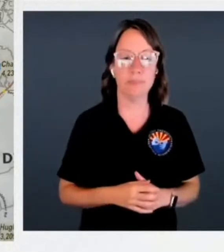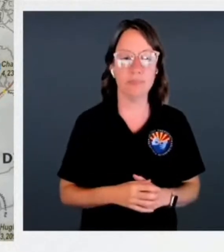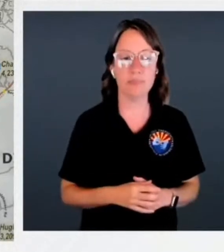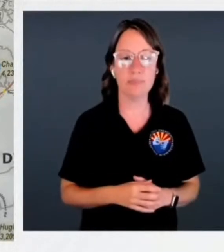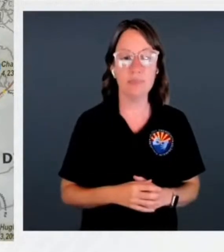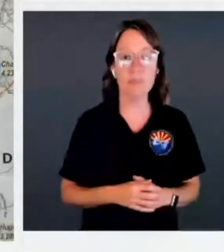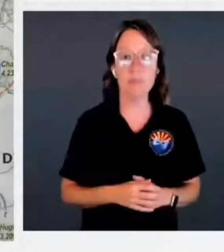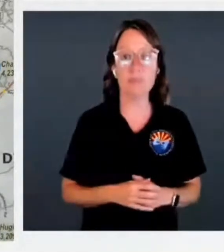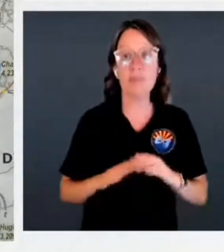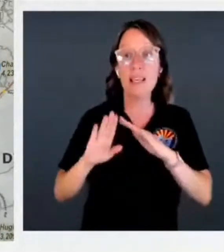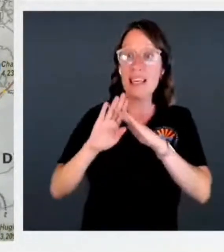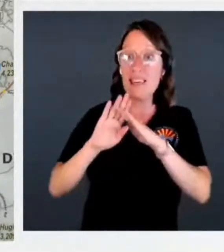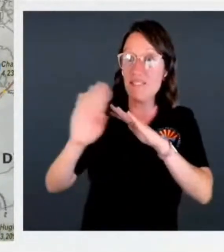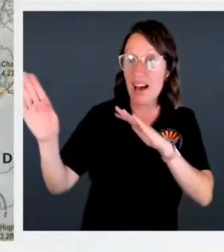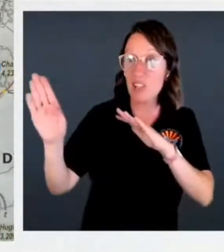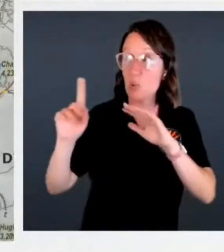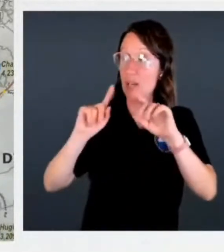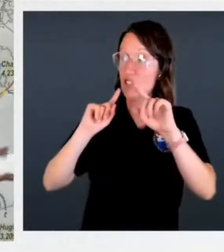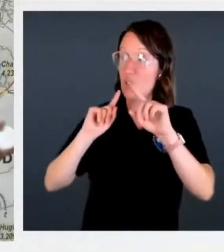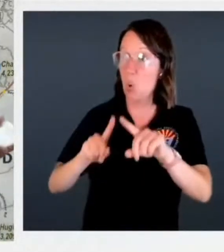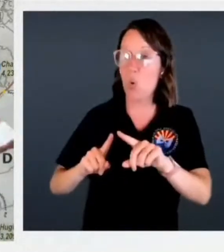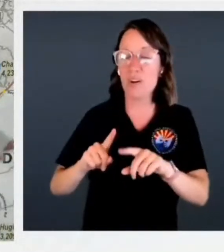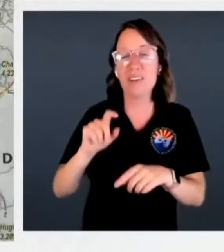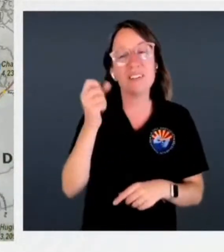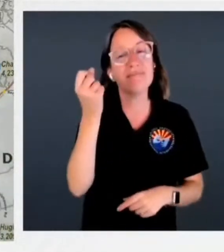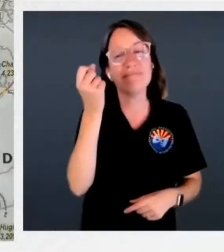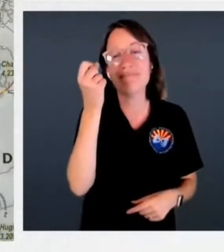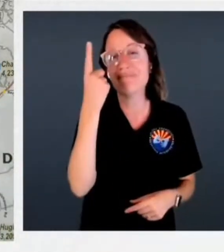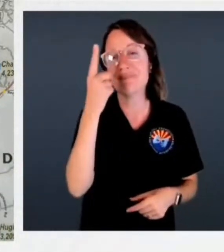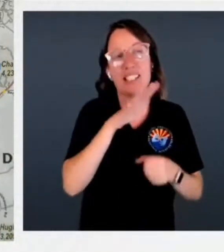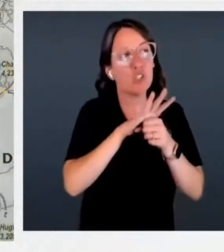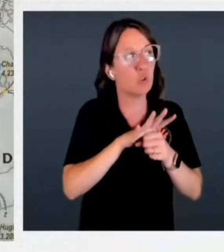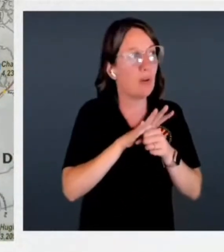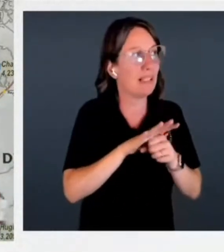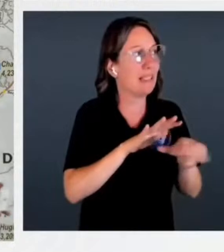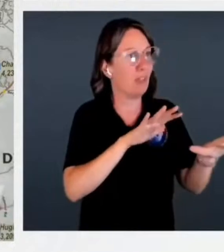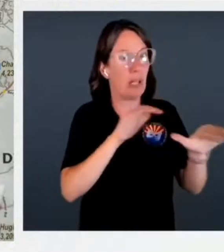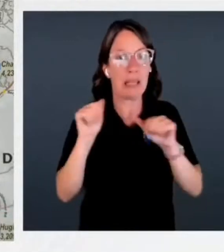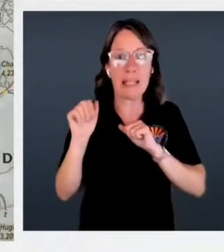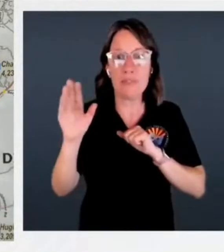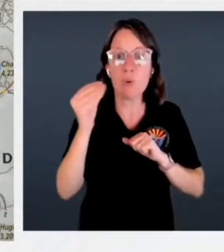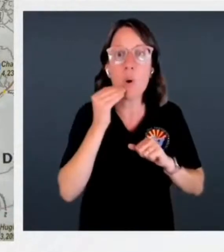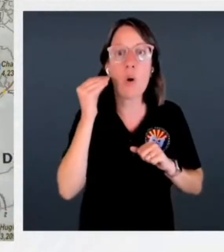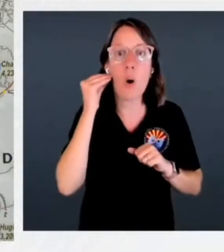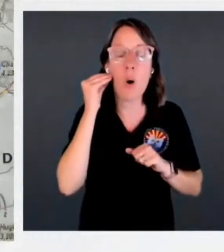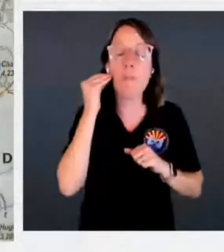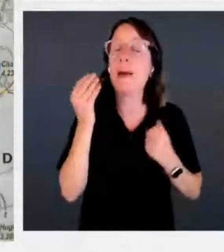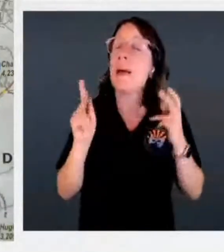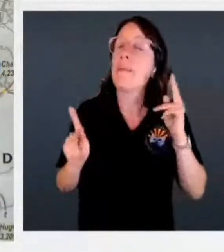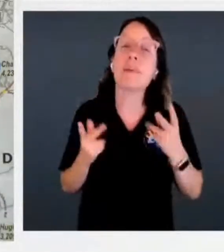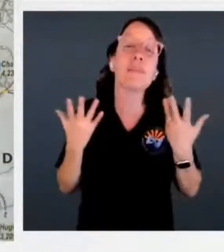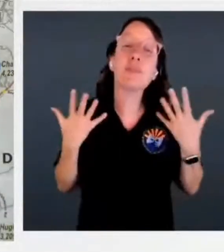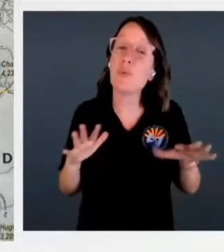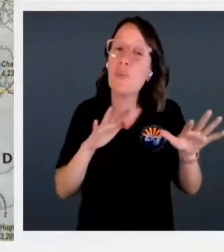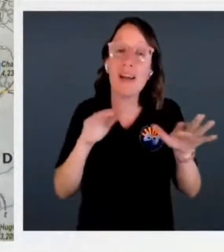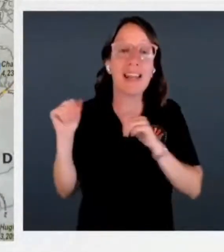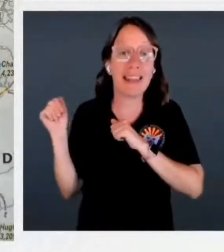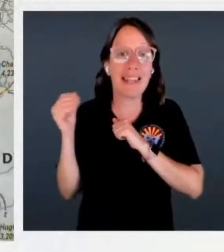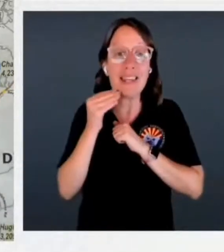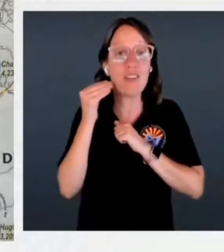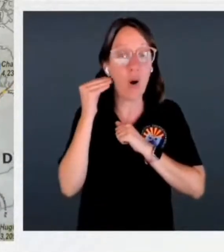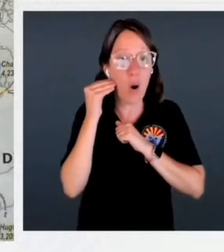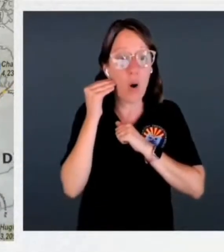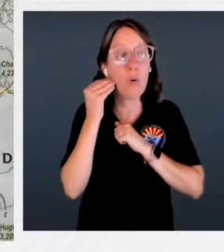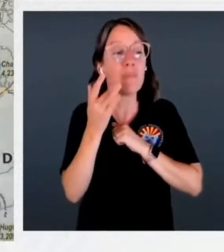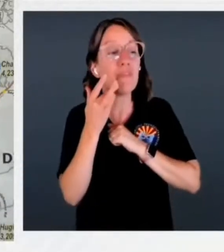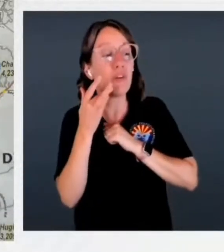Evacuations are stressful, and as Supervisor Howell mentioned, people want to go home, and we want to get you home. We just have to